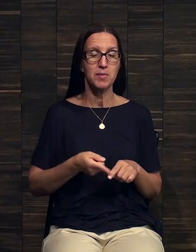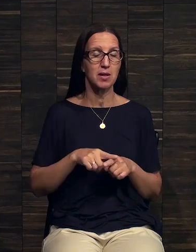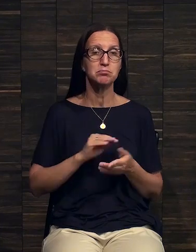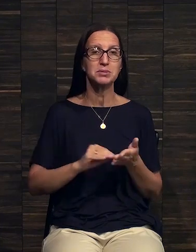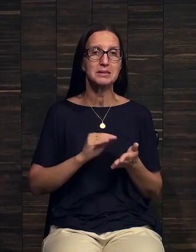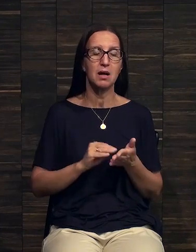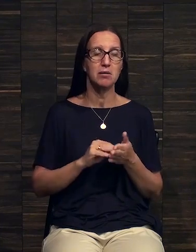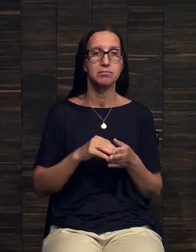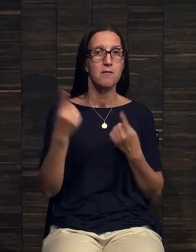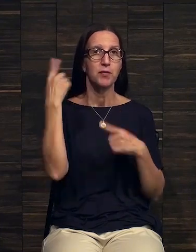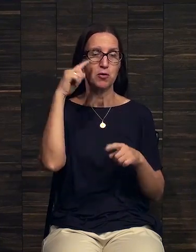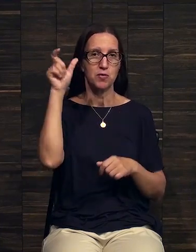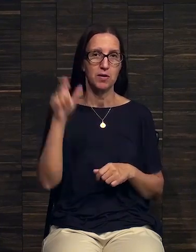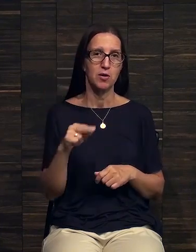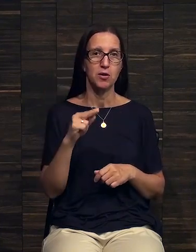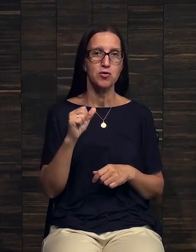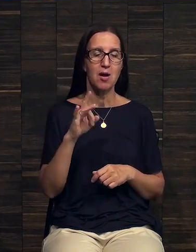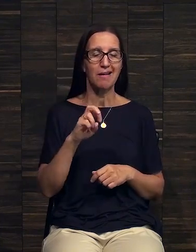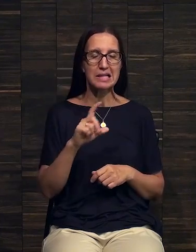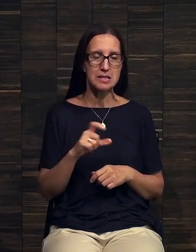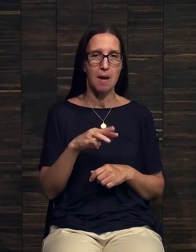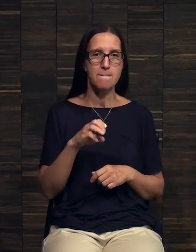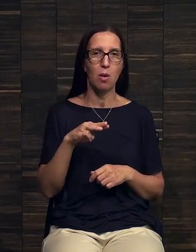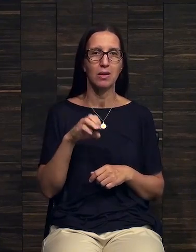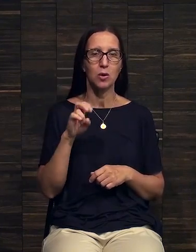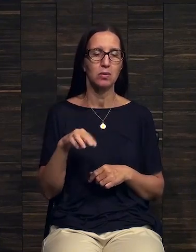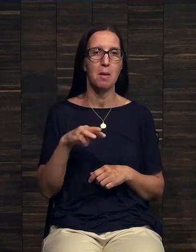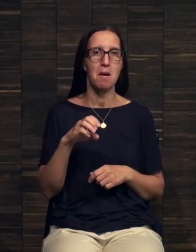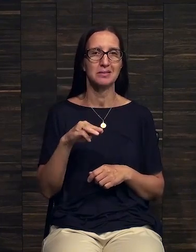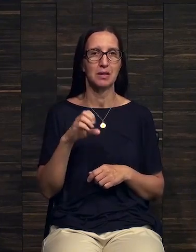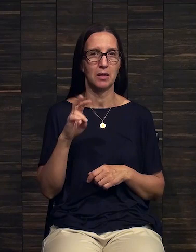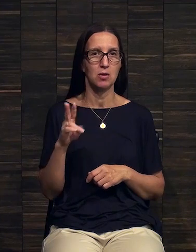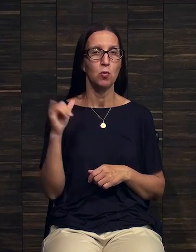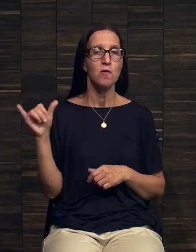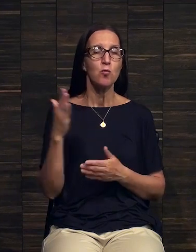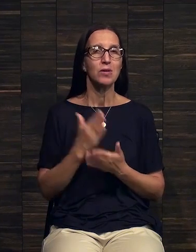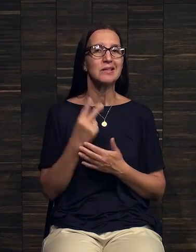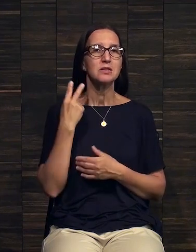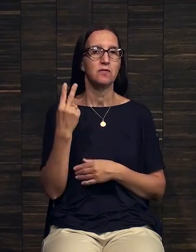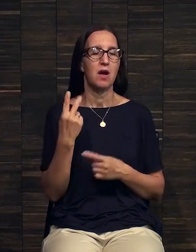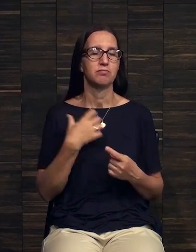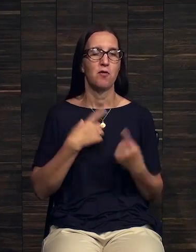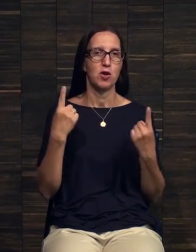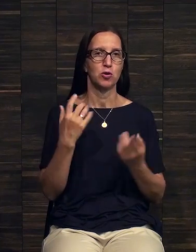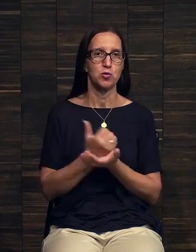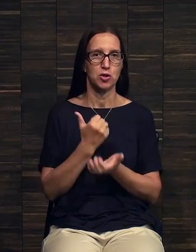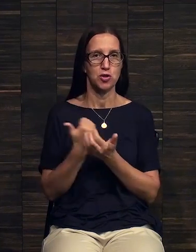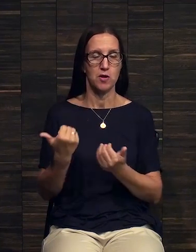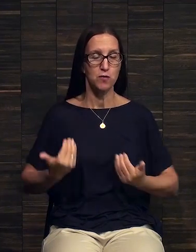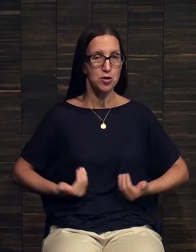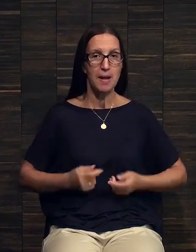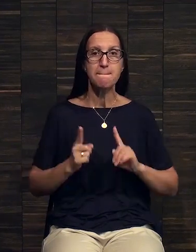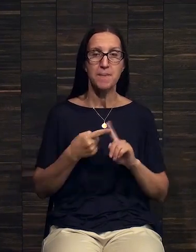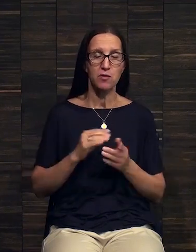was designed by fantastic man Charles Morton Marston. He has two achievements in